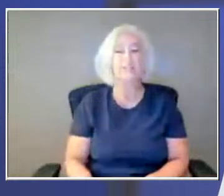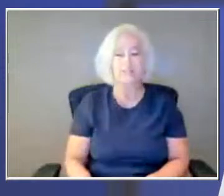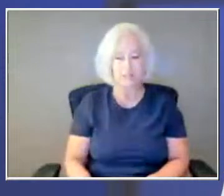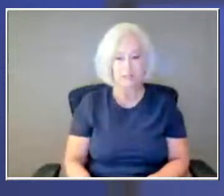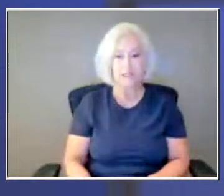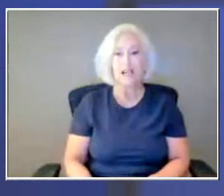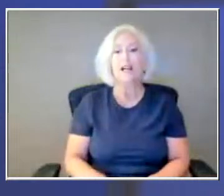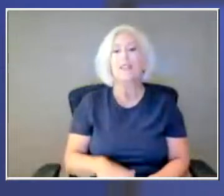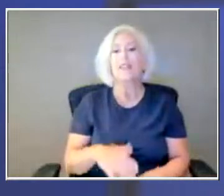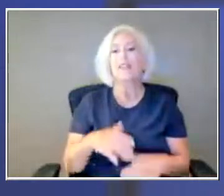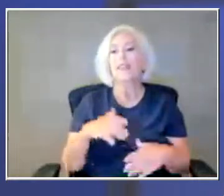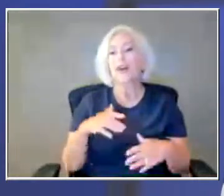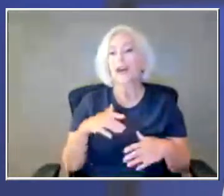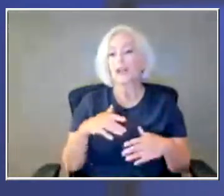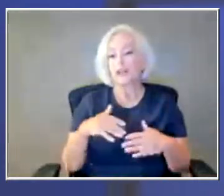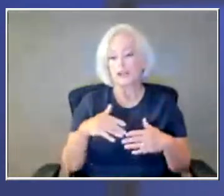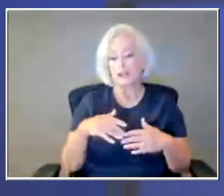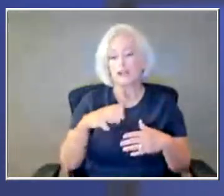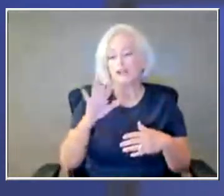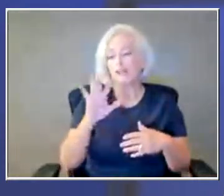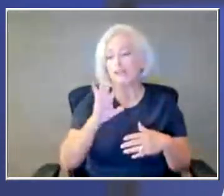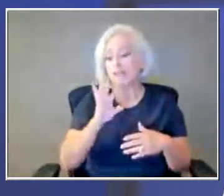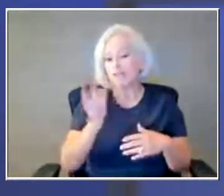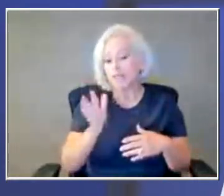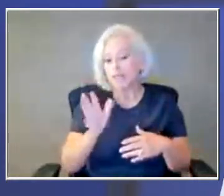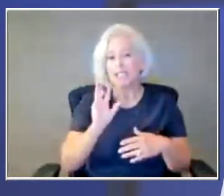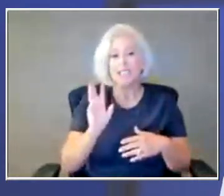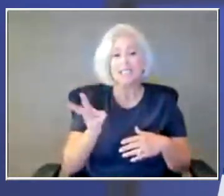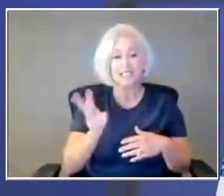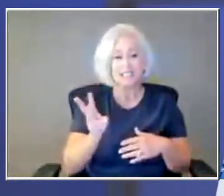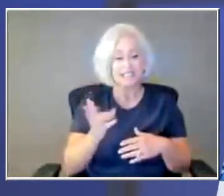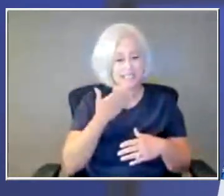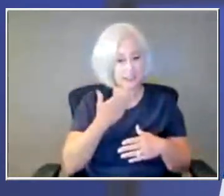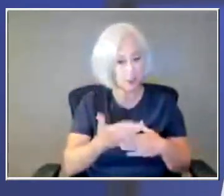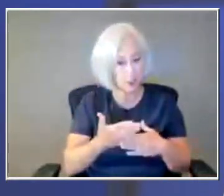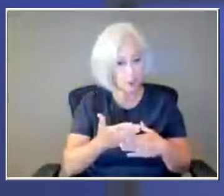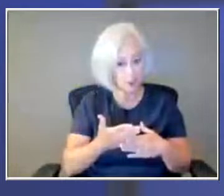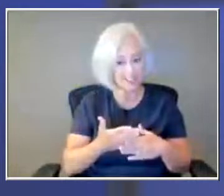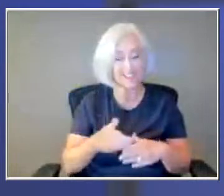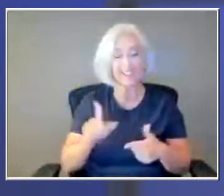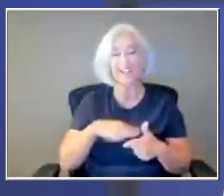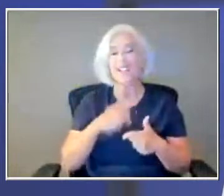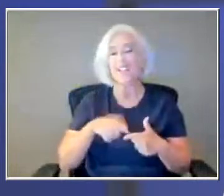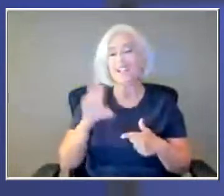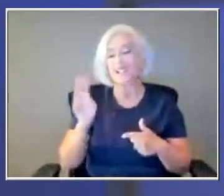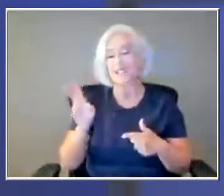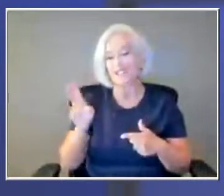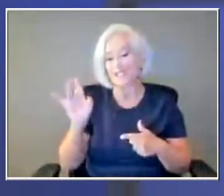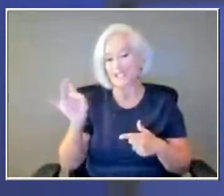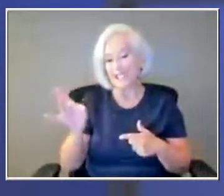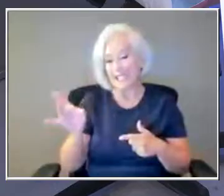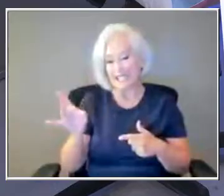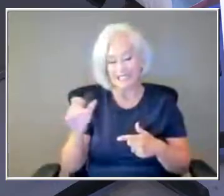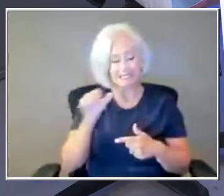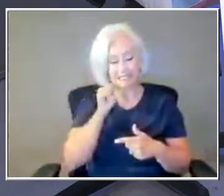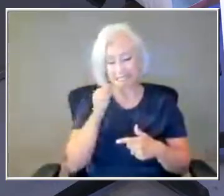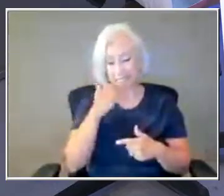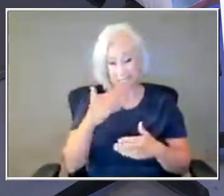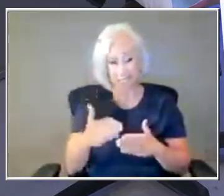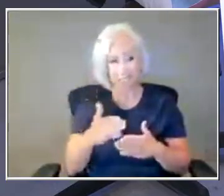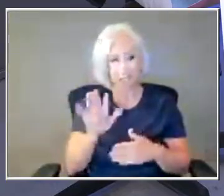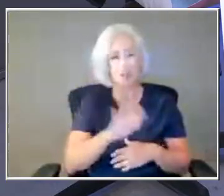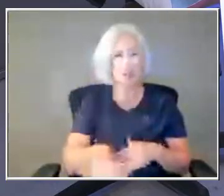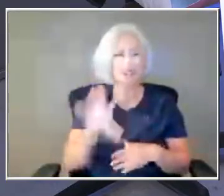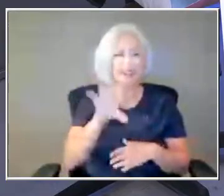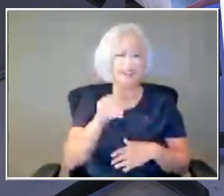again. So I think it's somewhere between about a quarter to almost a half of men, depending on their age. But it goes back to the conversation